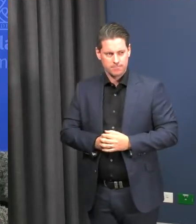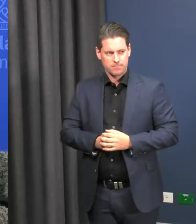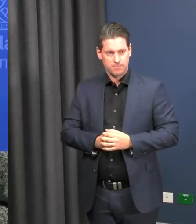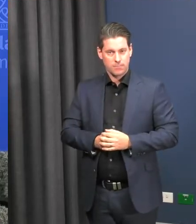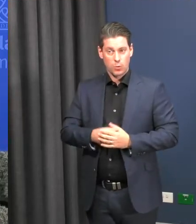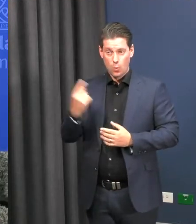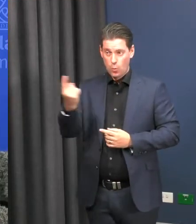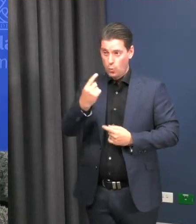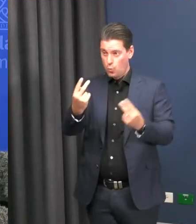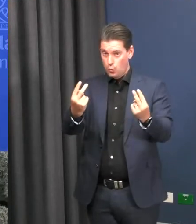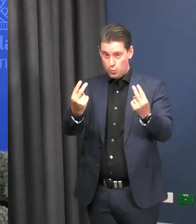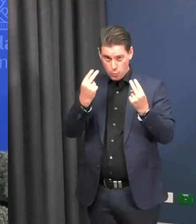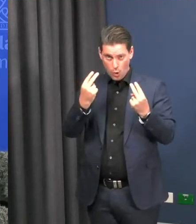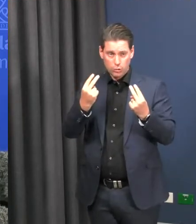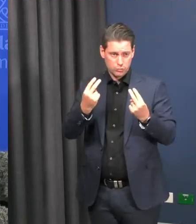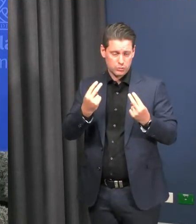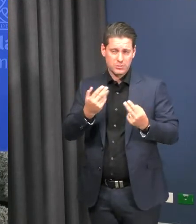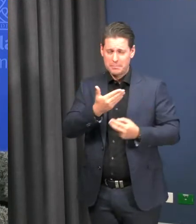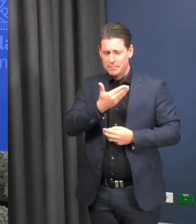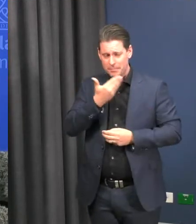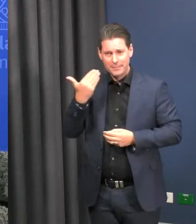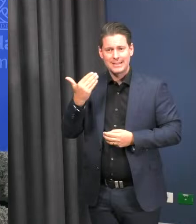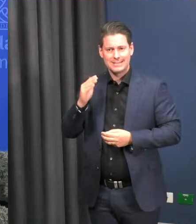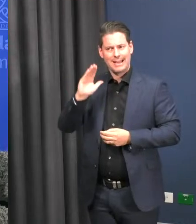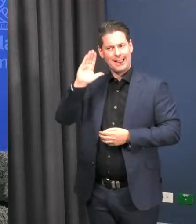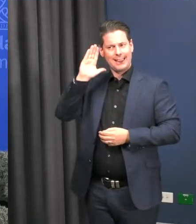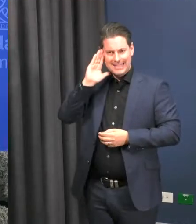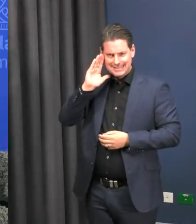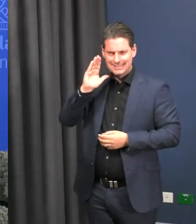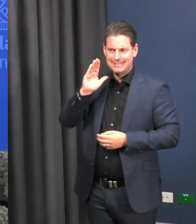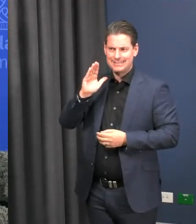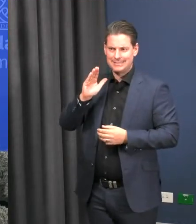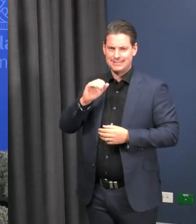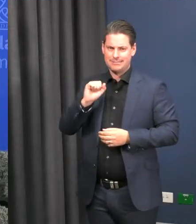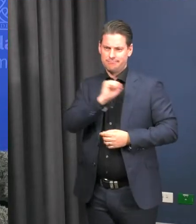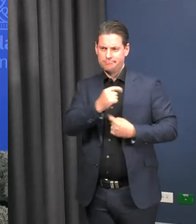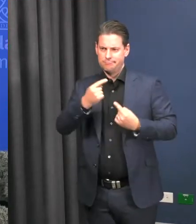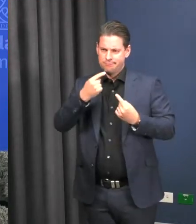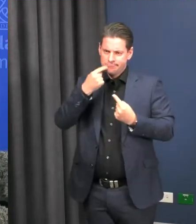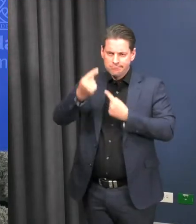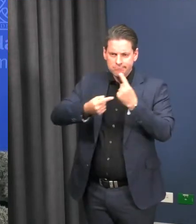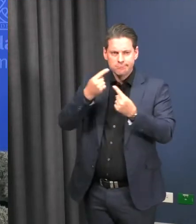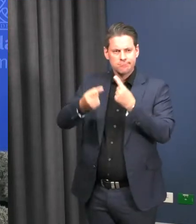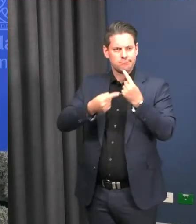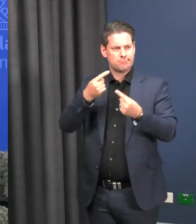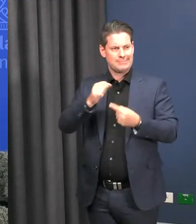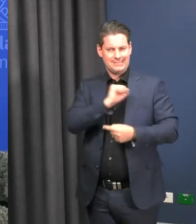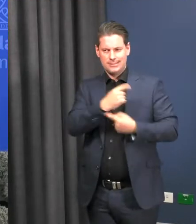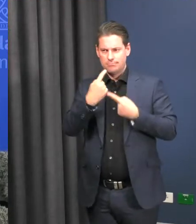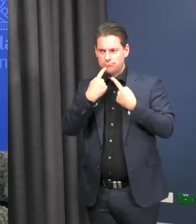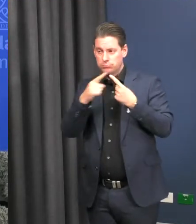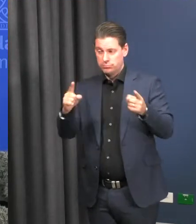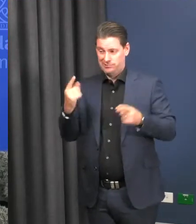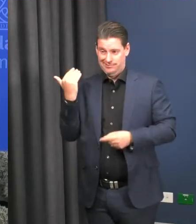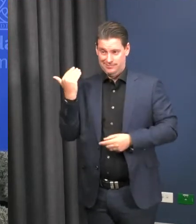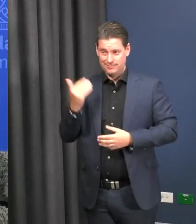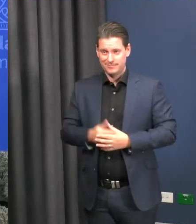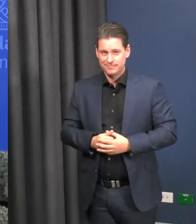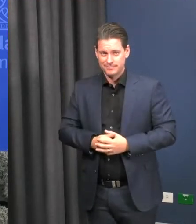this broadcast to listen carefully to the words that Premier Crisafulli has just said just